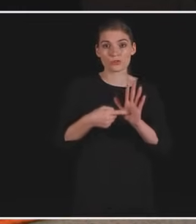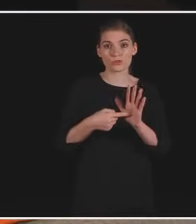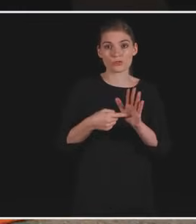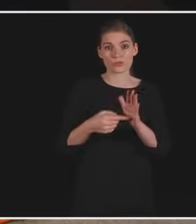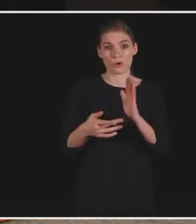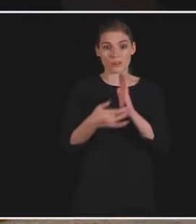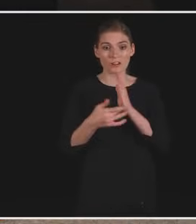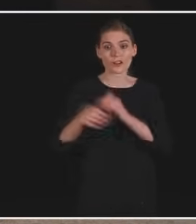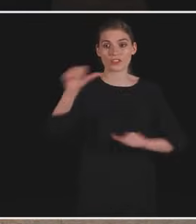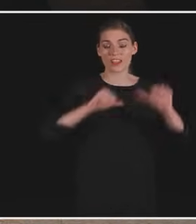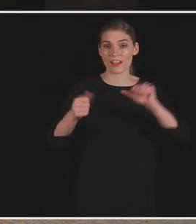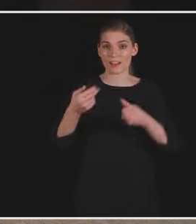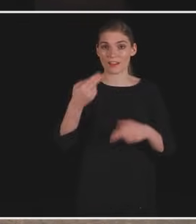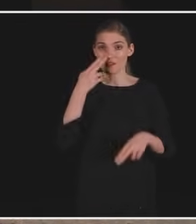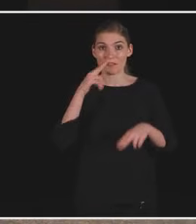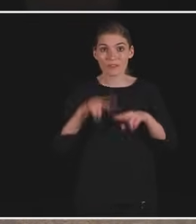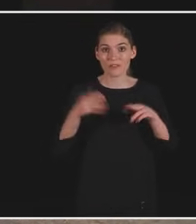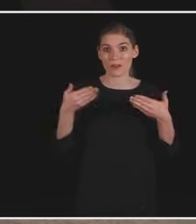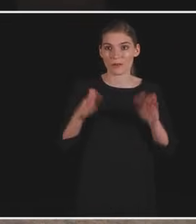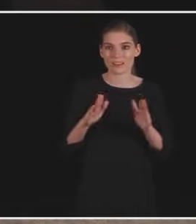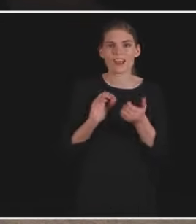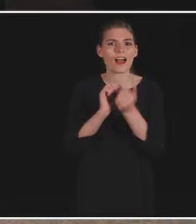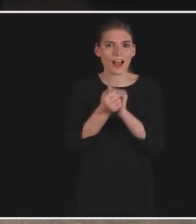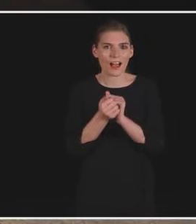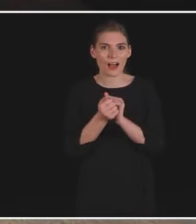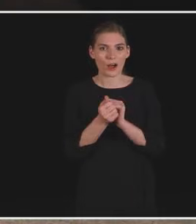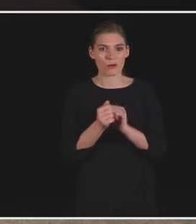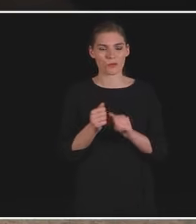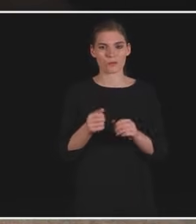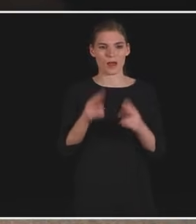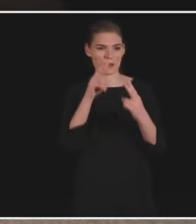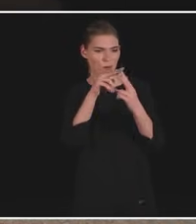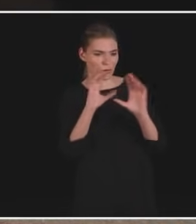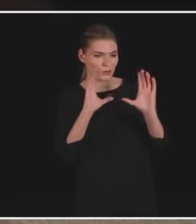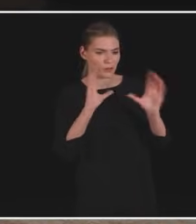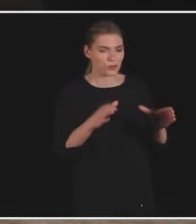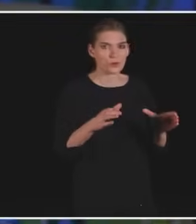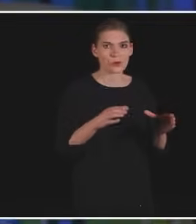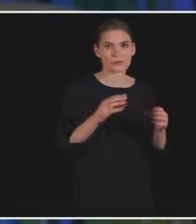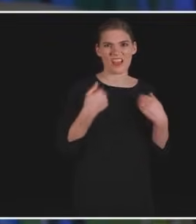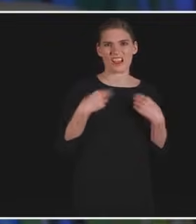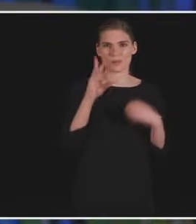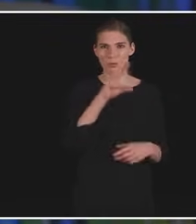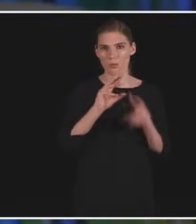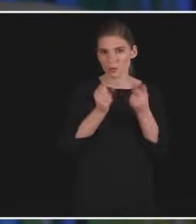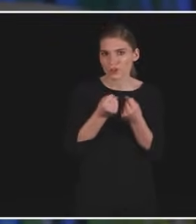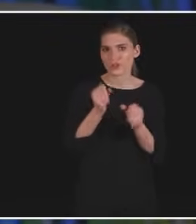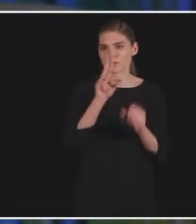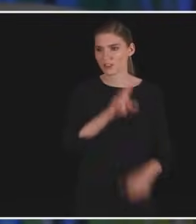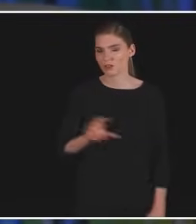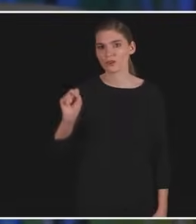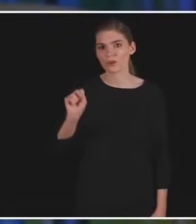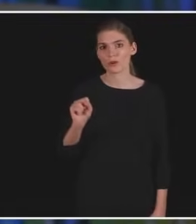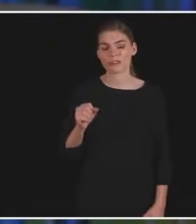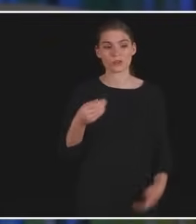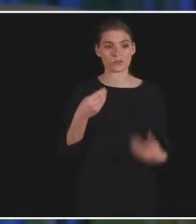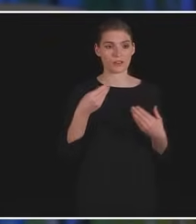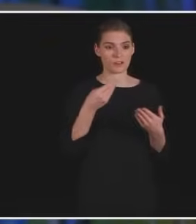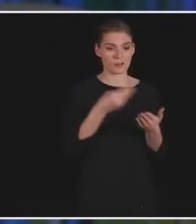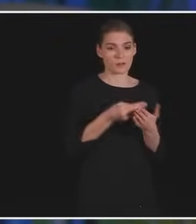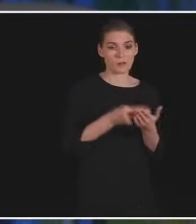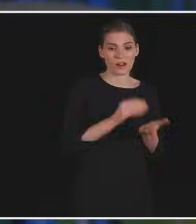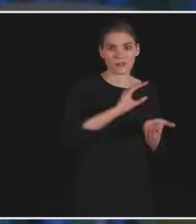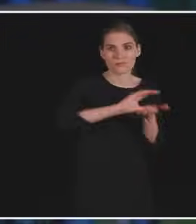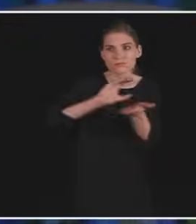and technology in fun and exciting ways. By partnering with local organizations, we're able to host workshops for kids in the US, as well